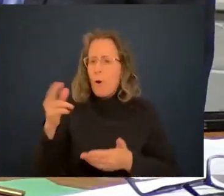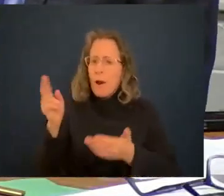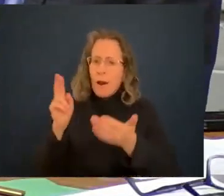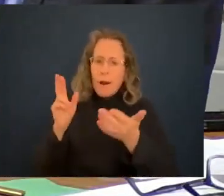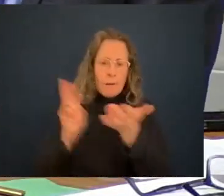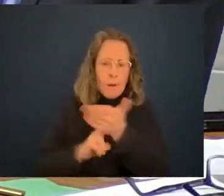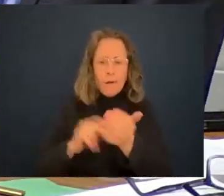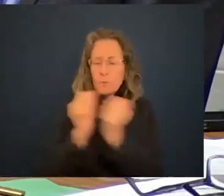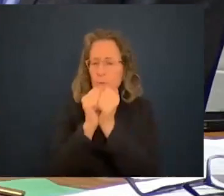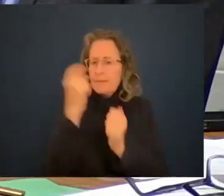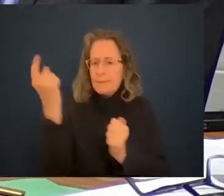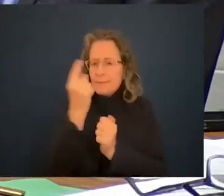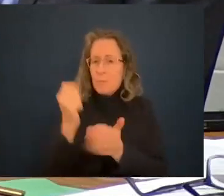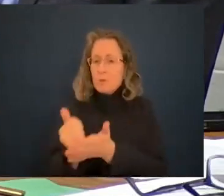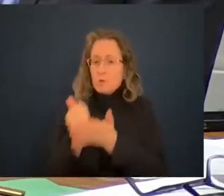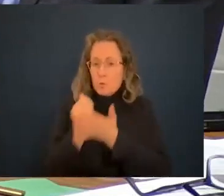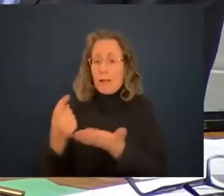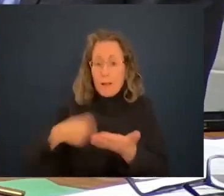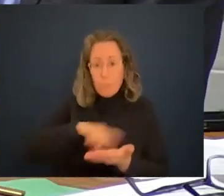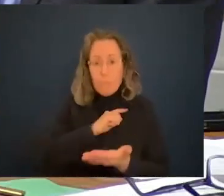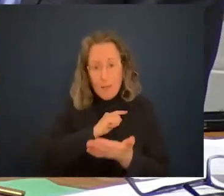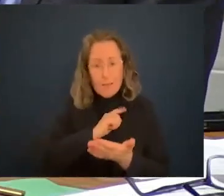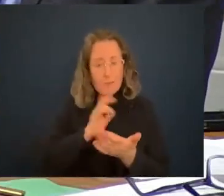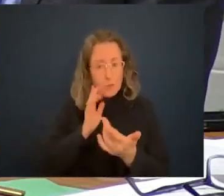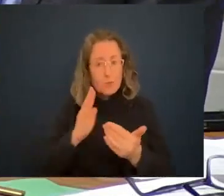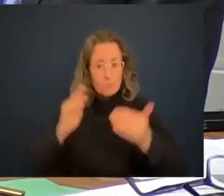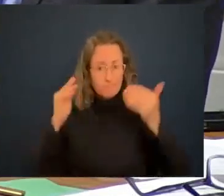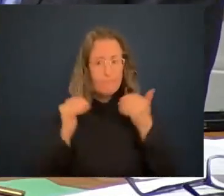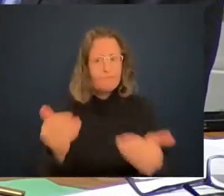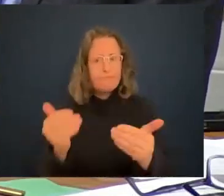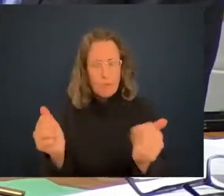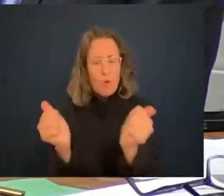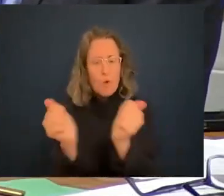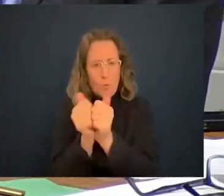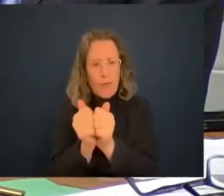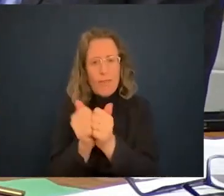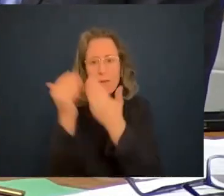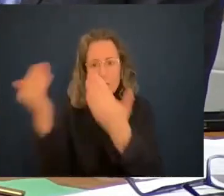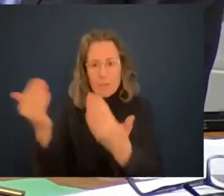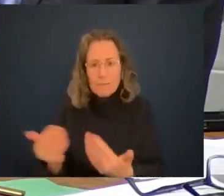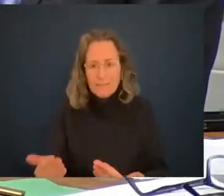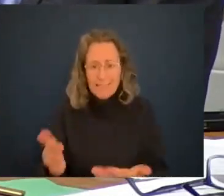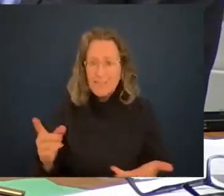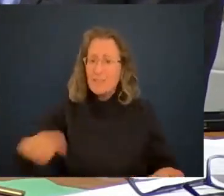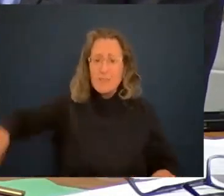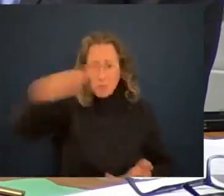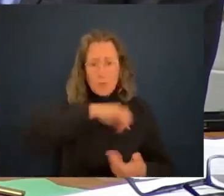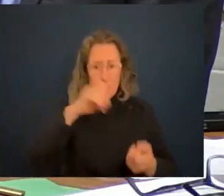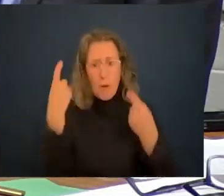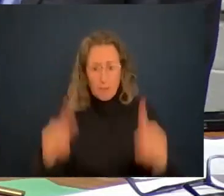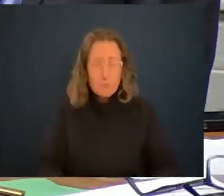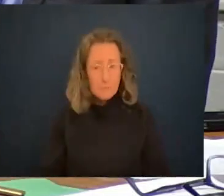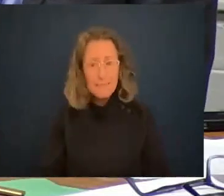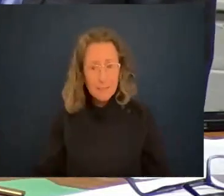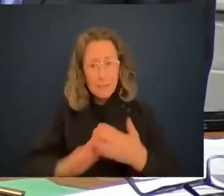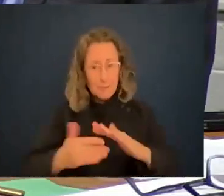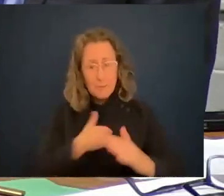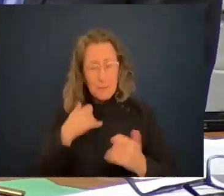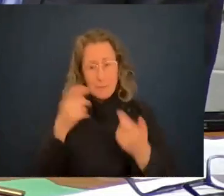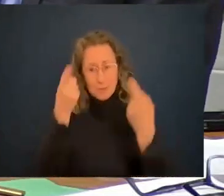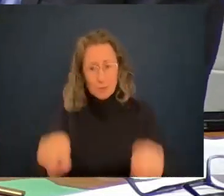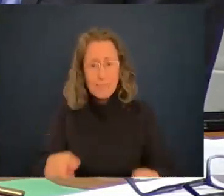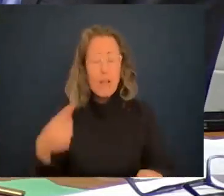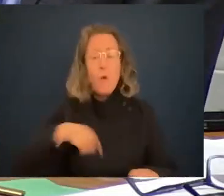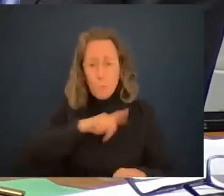that is the discussion and so I think the where the board is basically in agreement and the community is basically an agreement that we need some